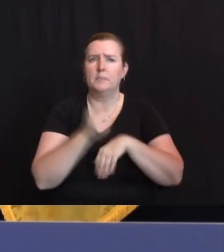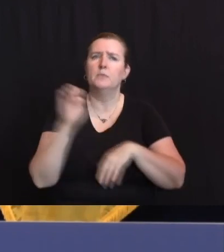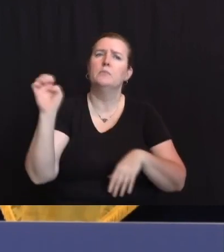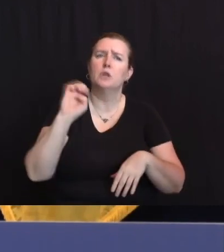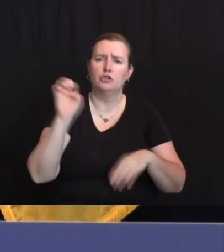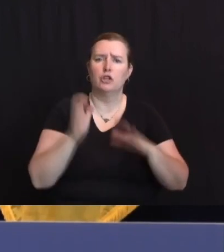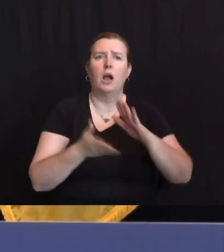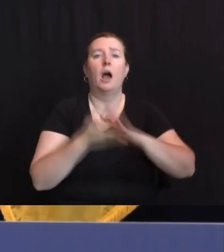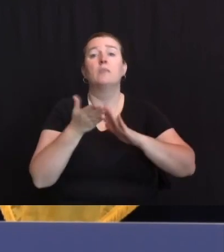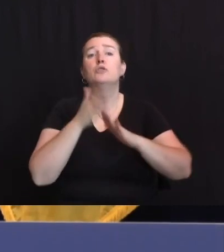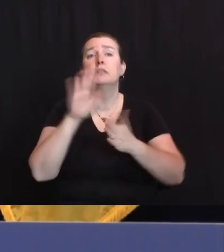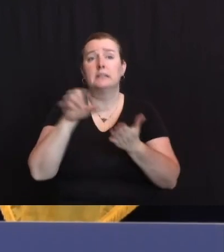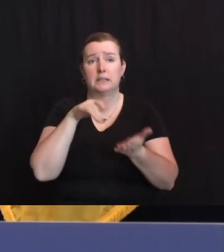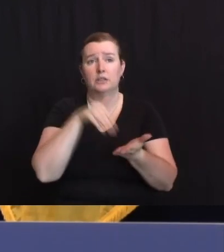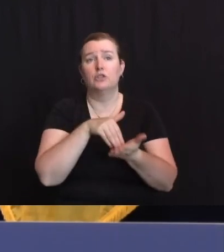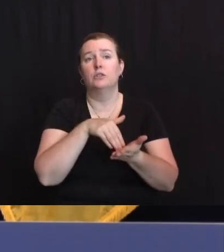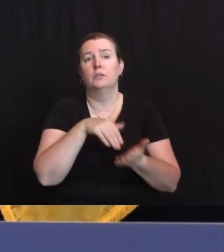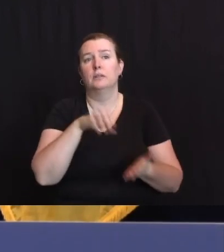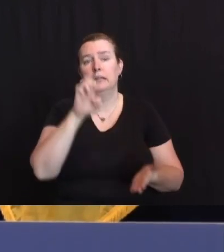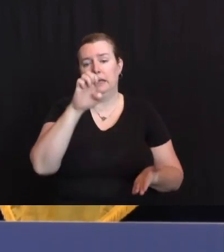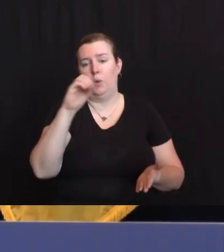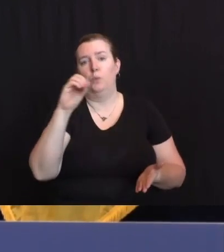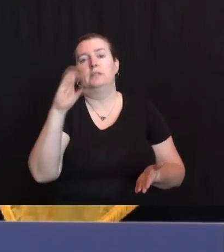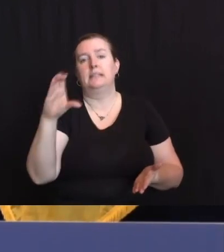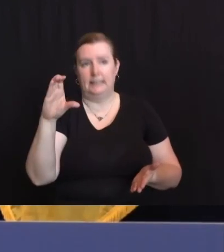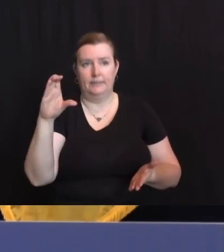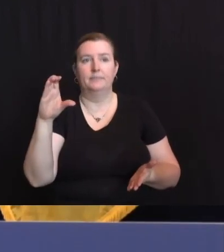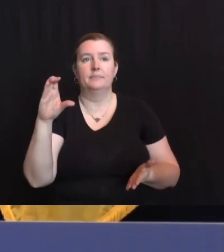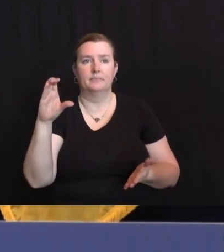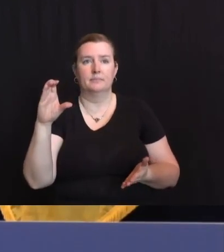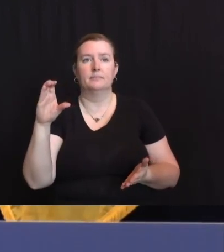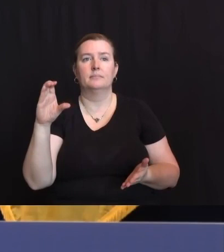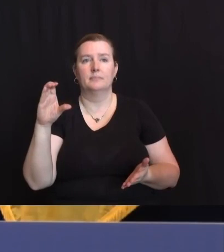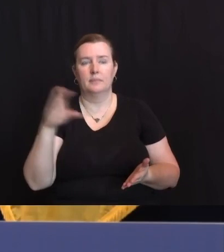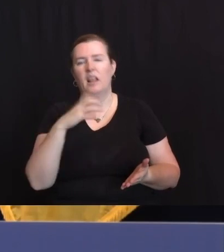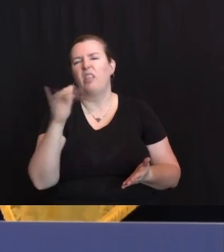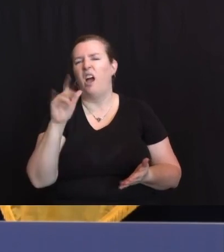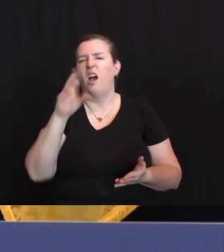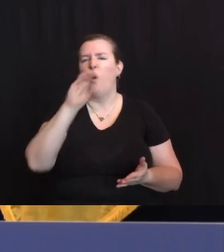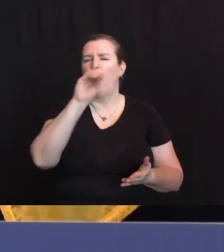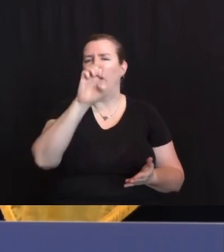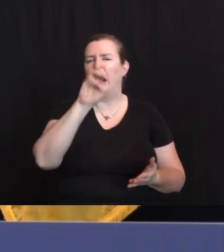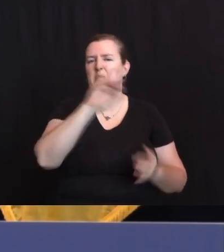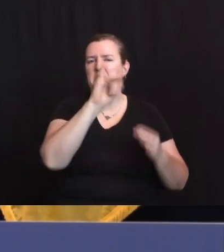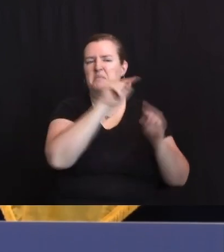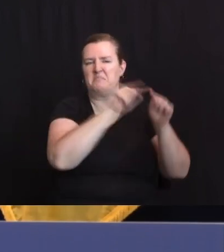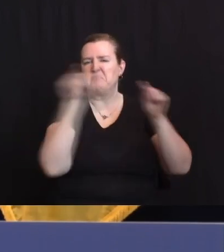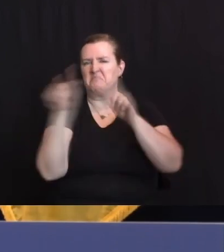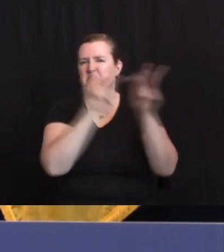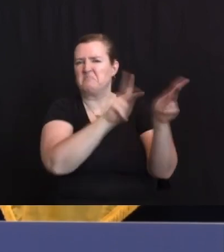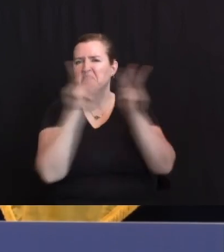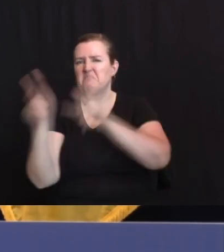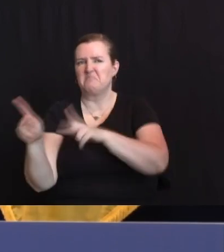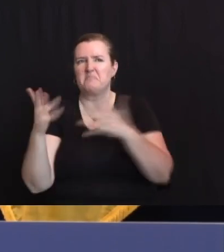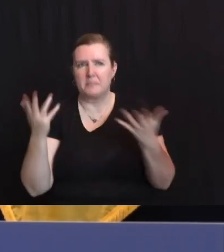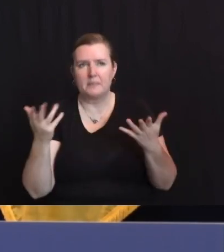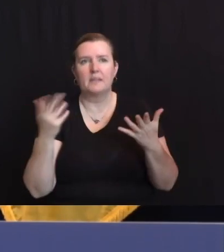of ripped off on the OEM model that is under Pat's leadership, specific to long-term